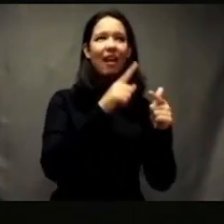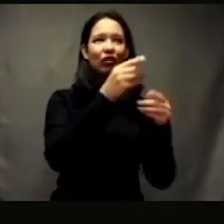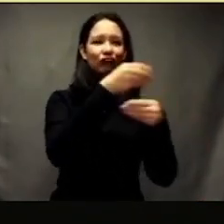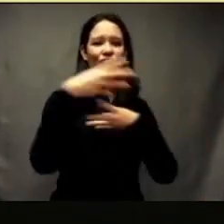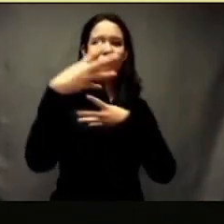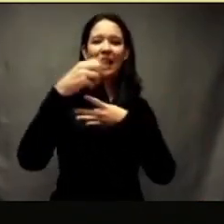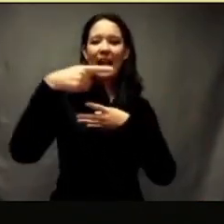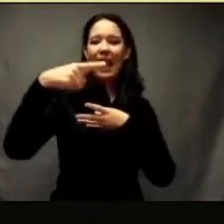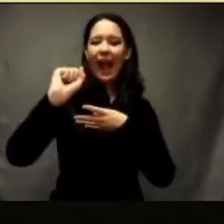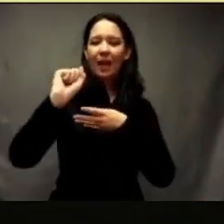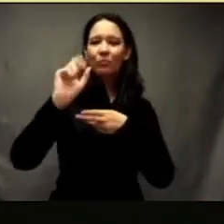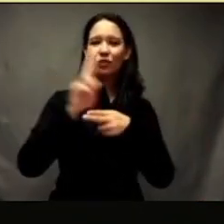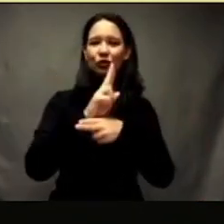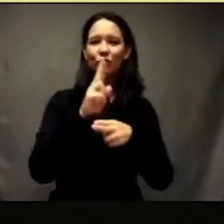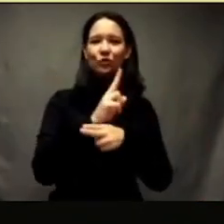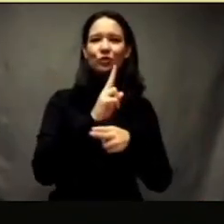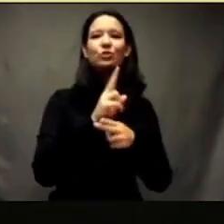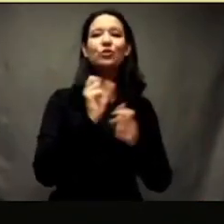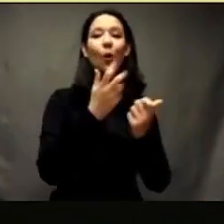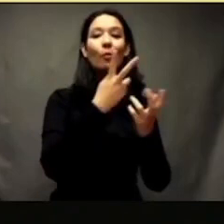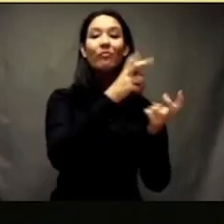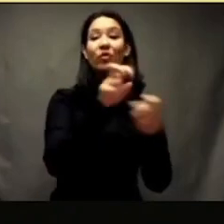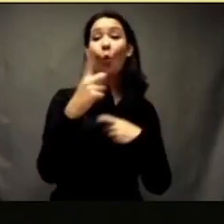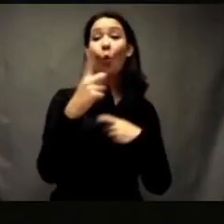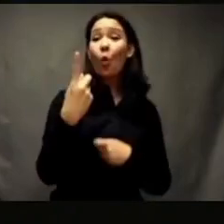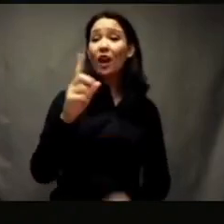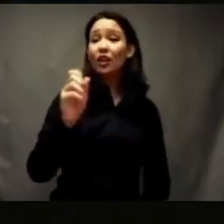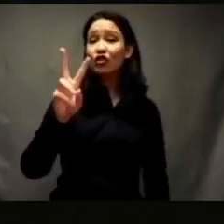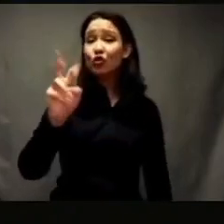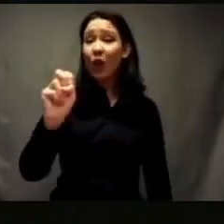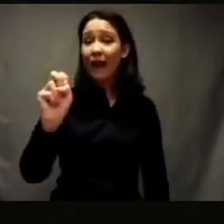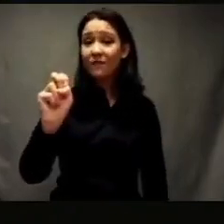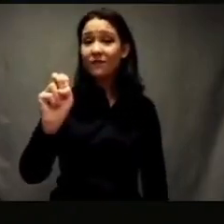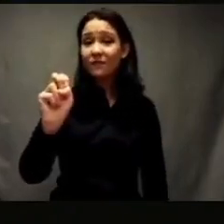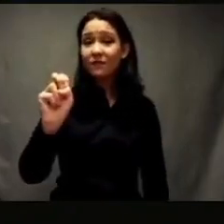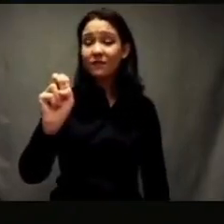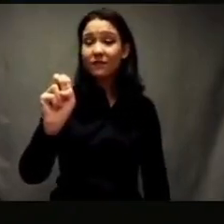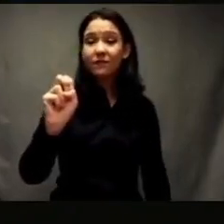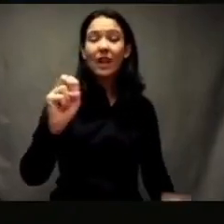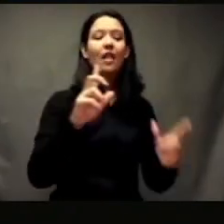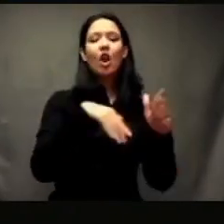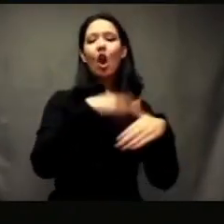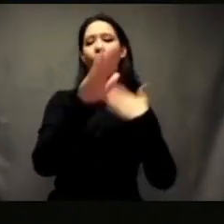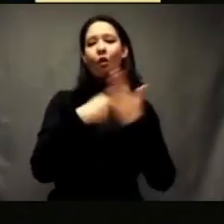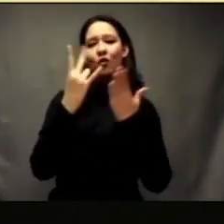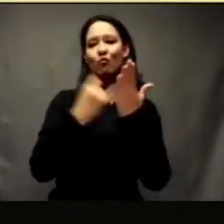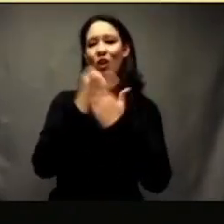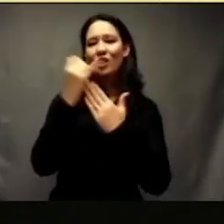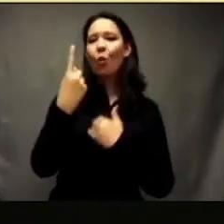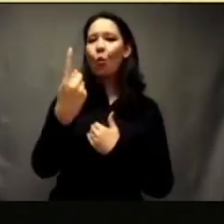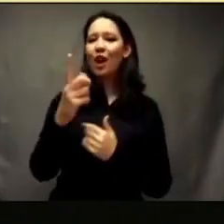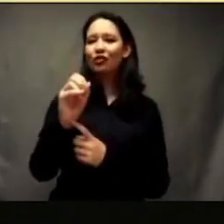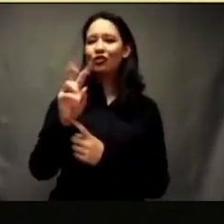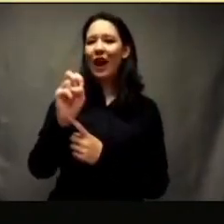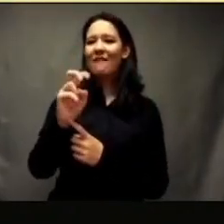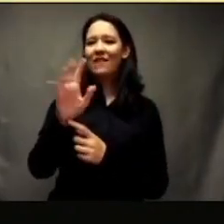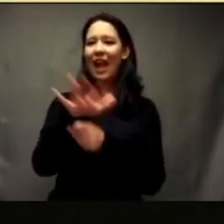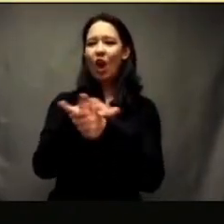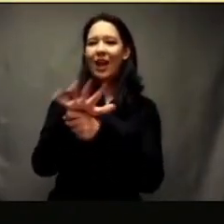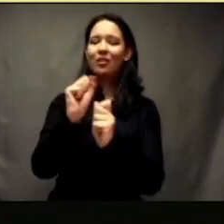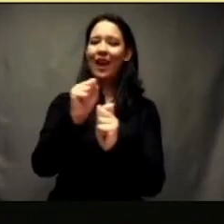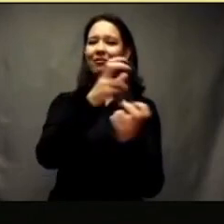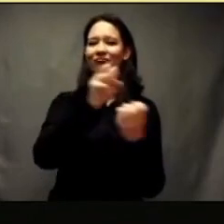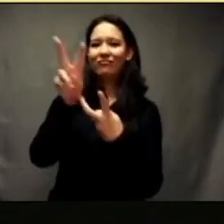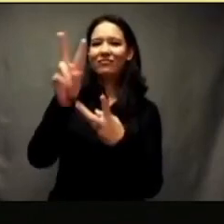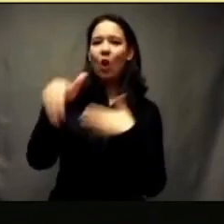could have the projects go to OneDrive, and then all the student projects would be there. I think that's